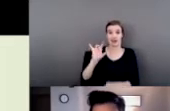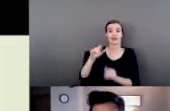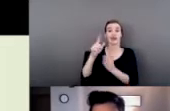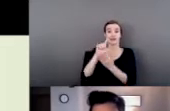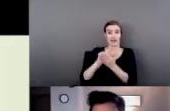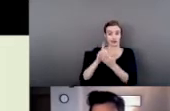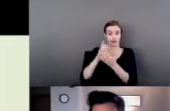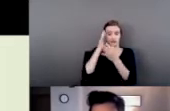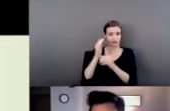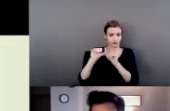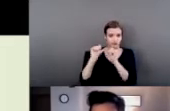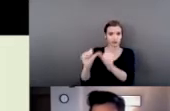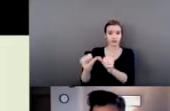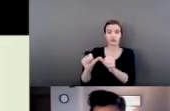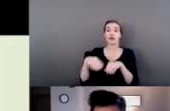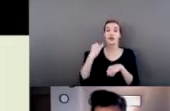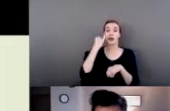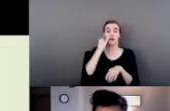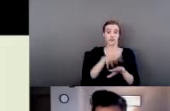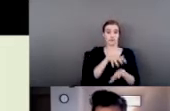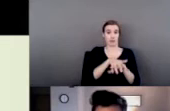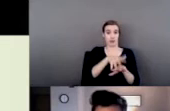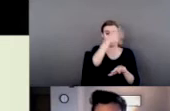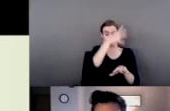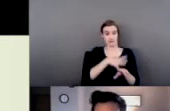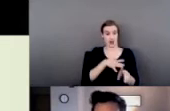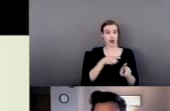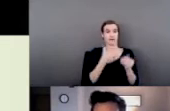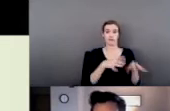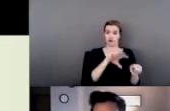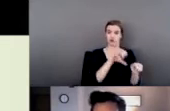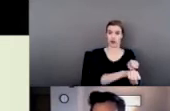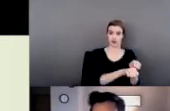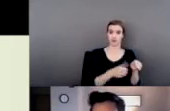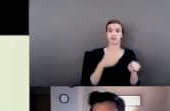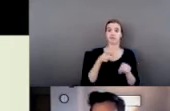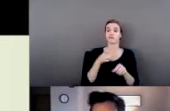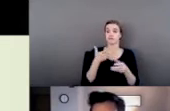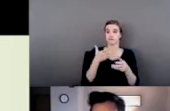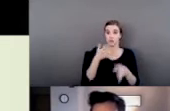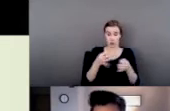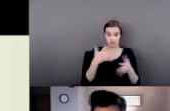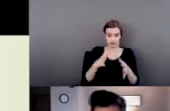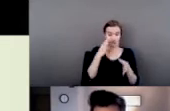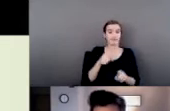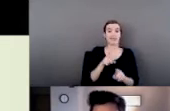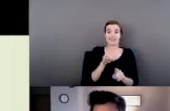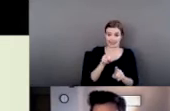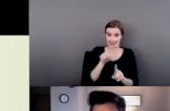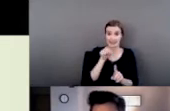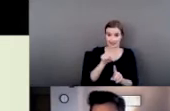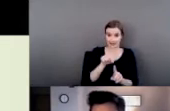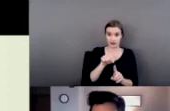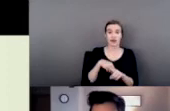convicted of rape on a reservation, and he would receive a less harsh punishment if the victim